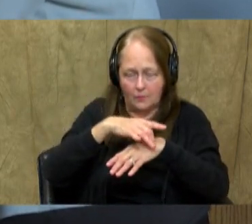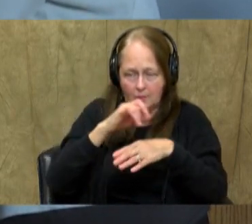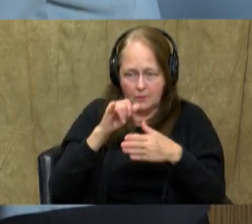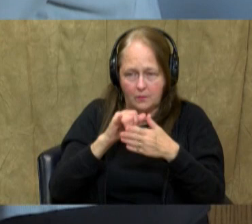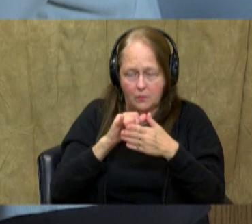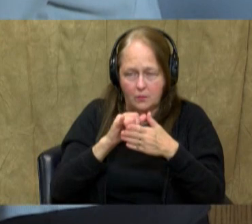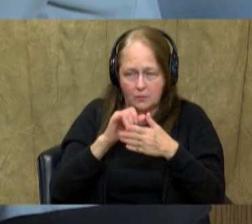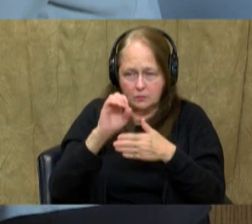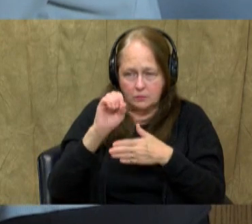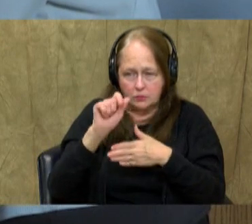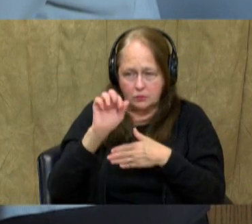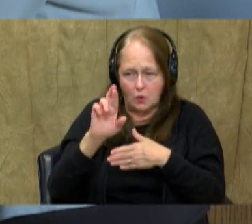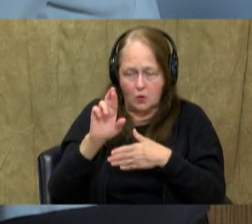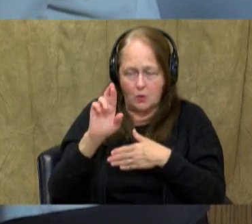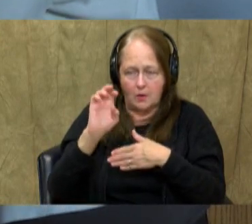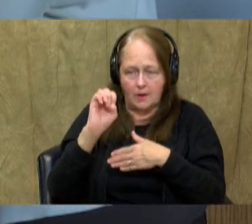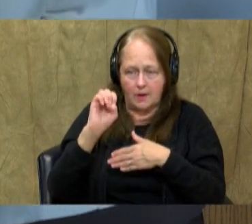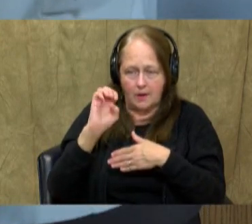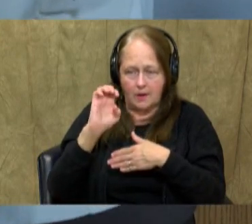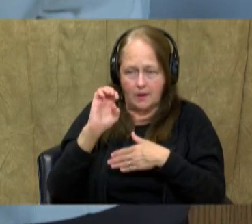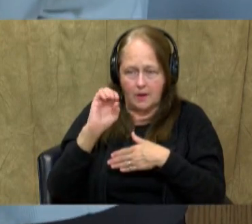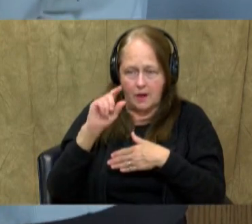This is a solar eclipse.